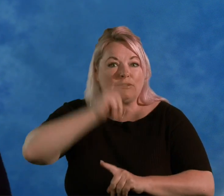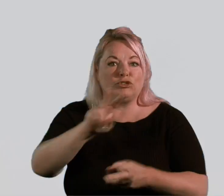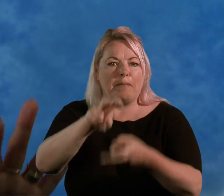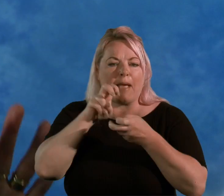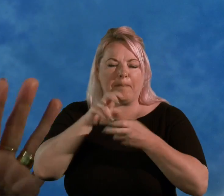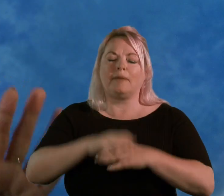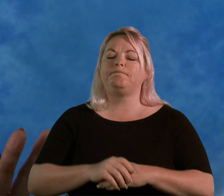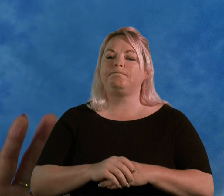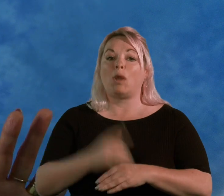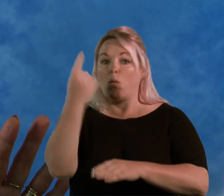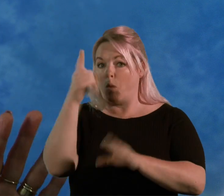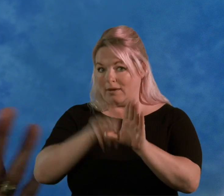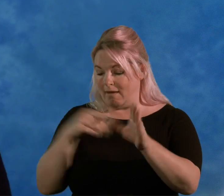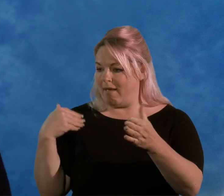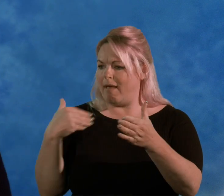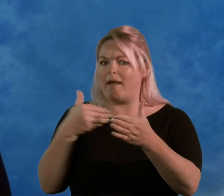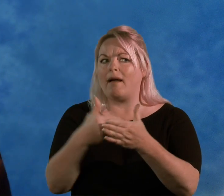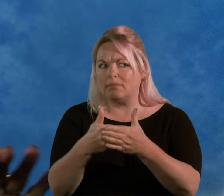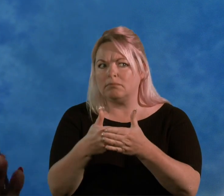speech. After about a year,